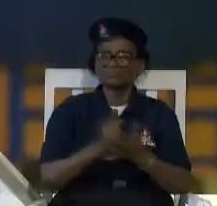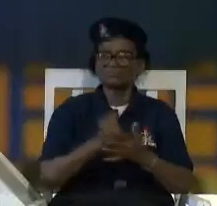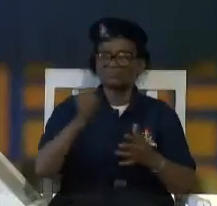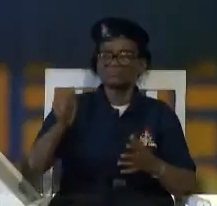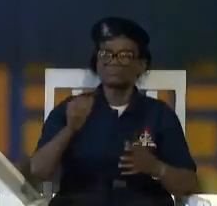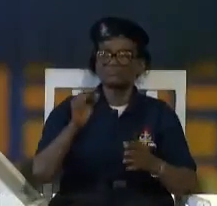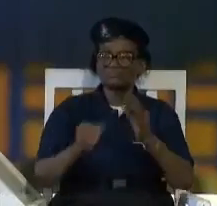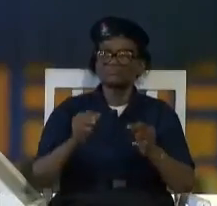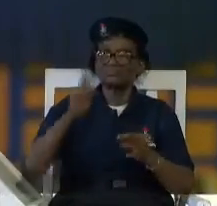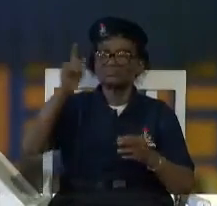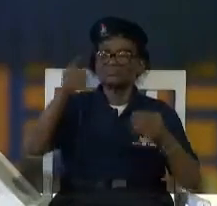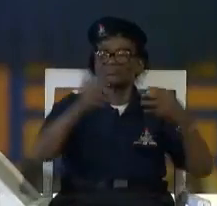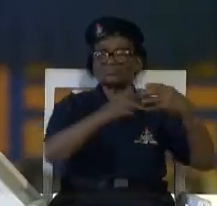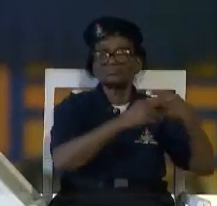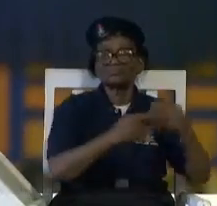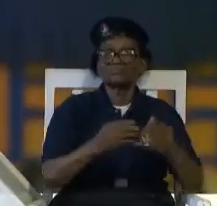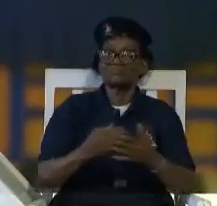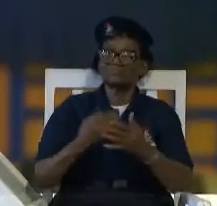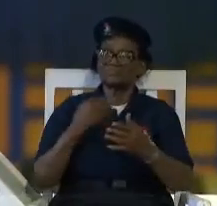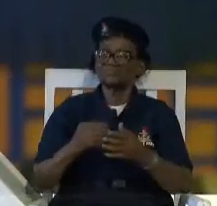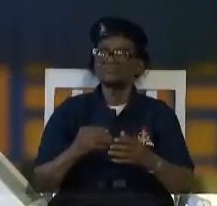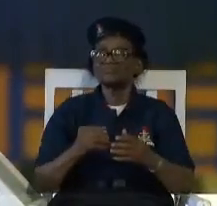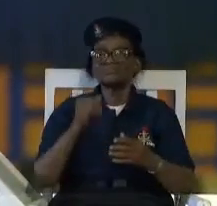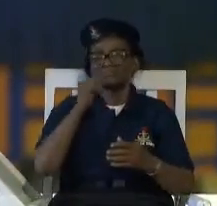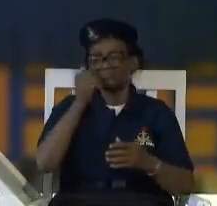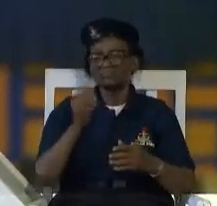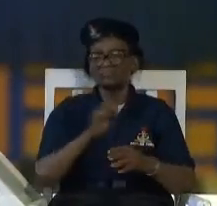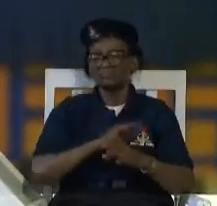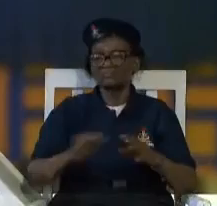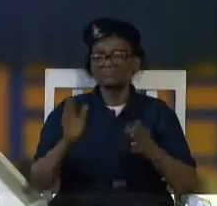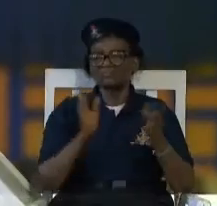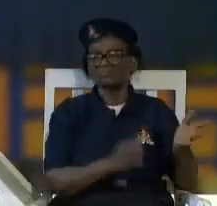And if we return before tomorrow, please don't leave us behind.